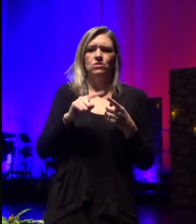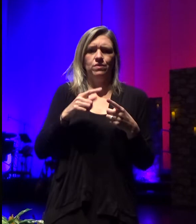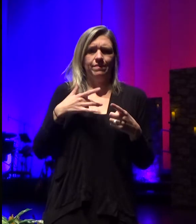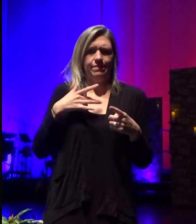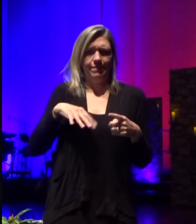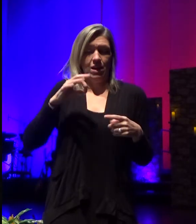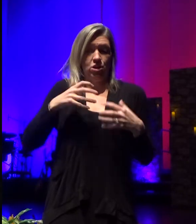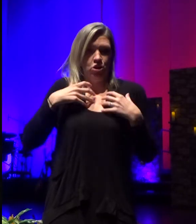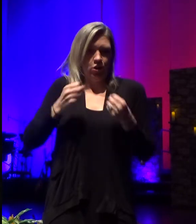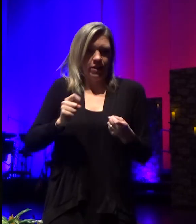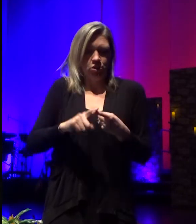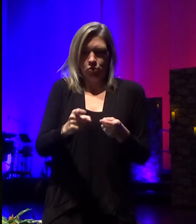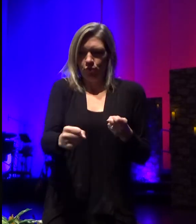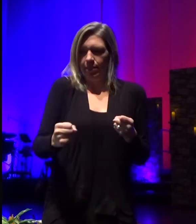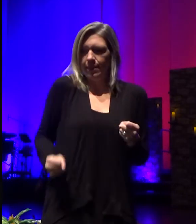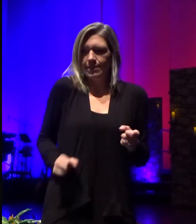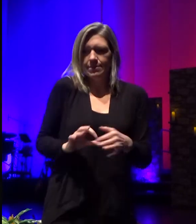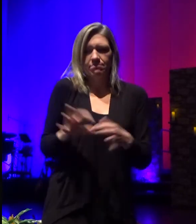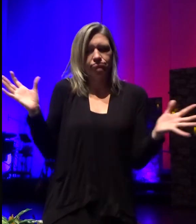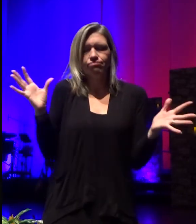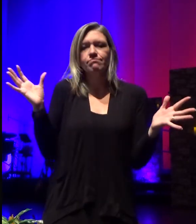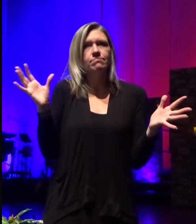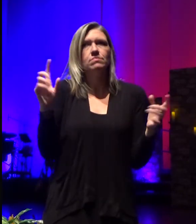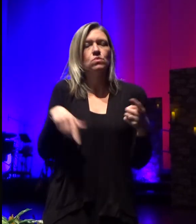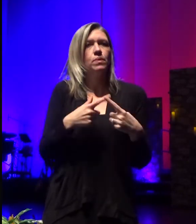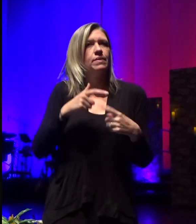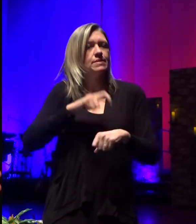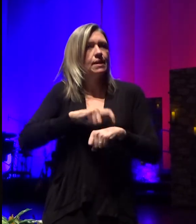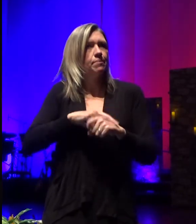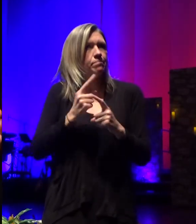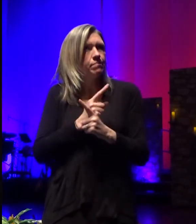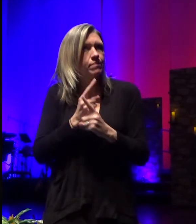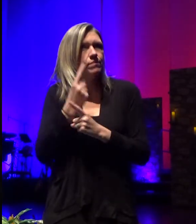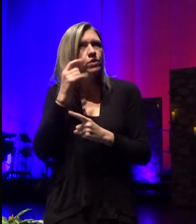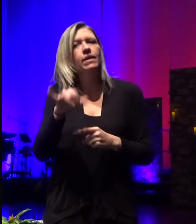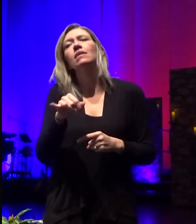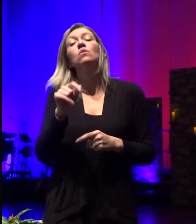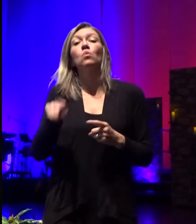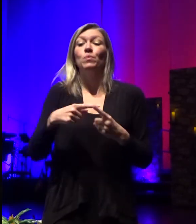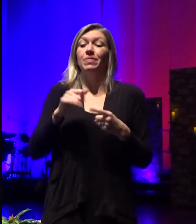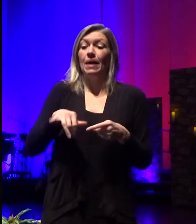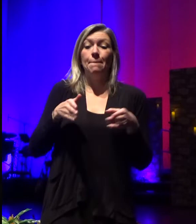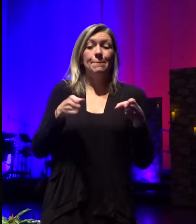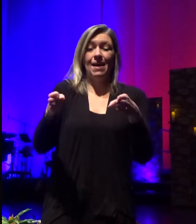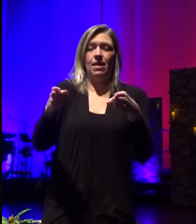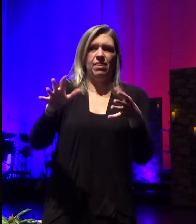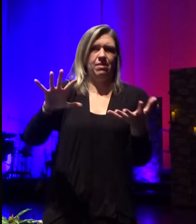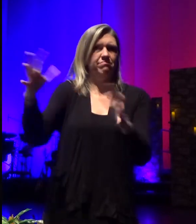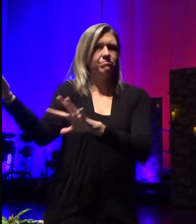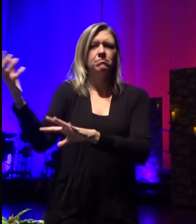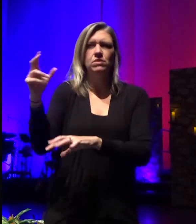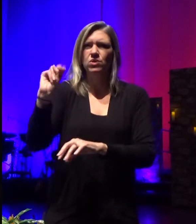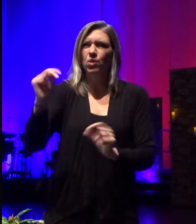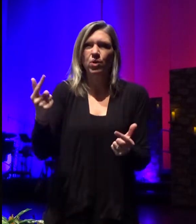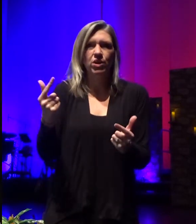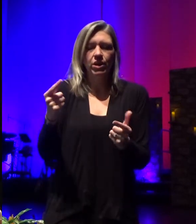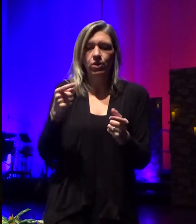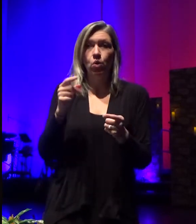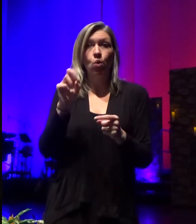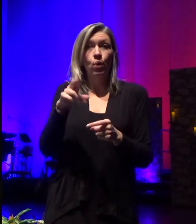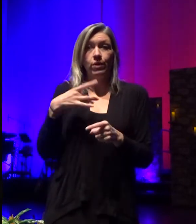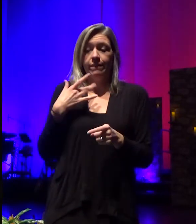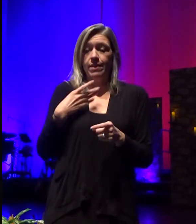lever when it's time to do that. When that path isn't good, maybe you come to a fork in the road and